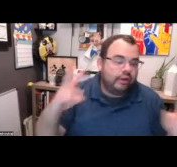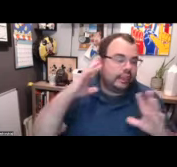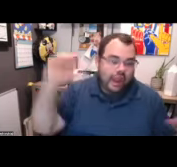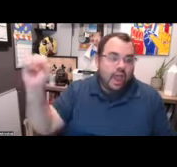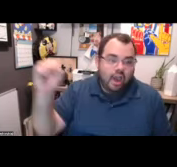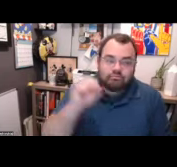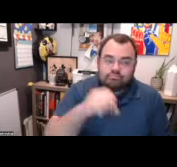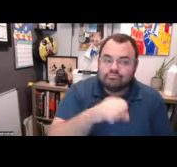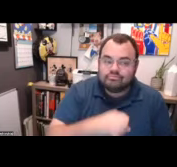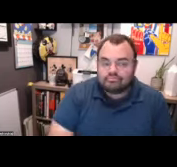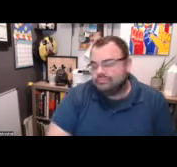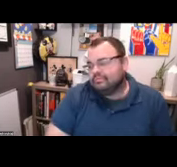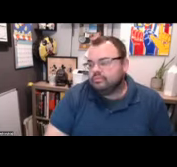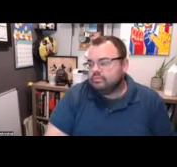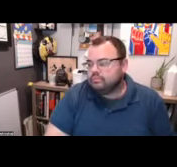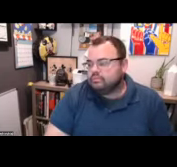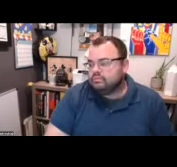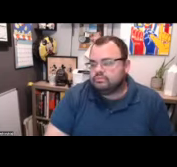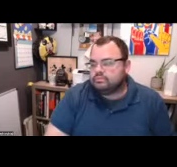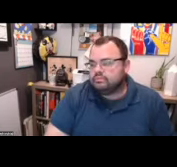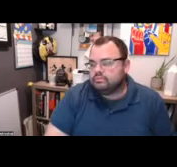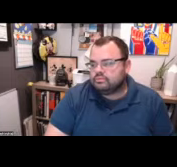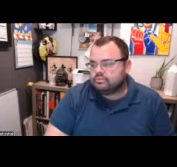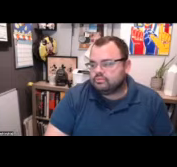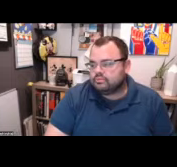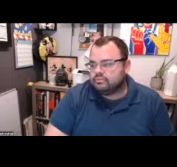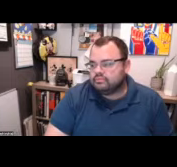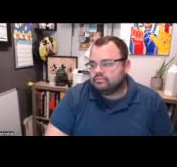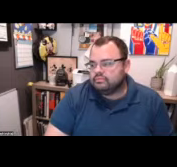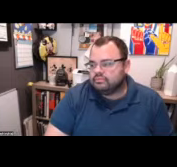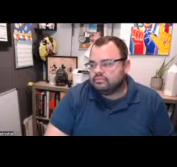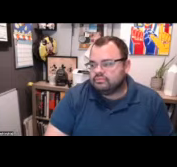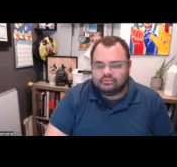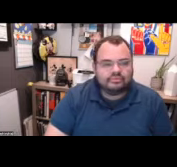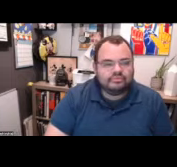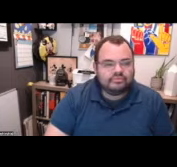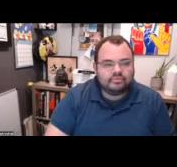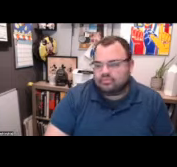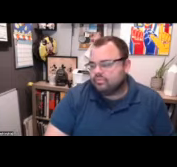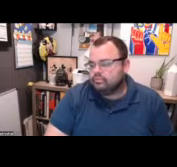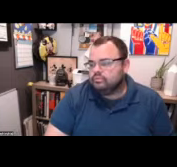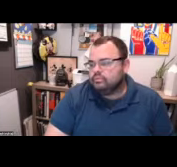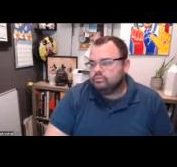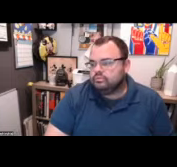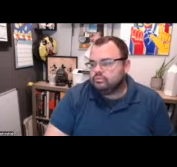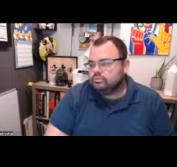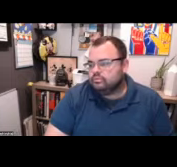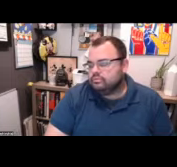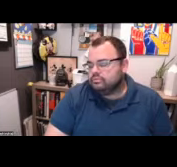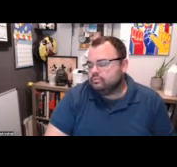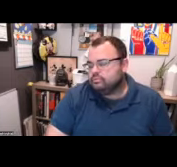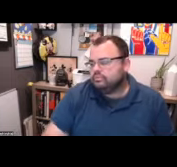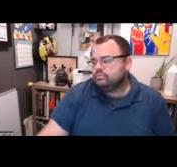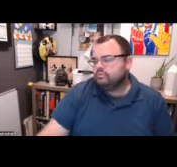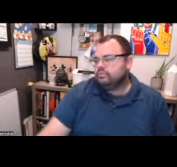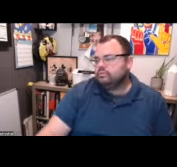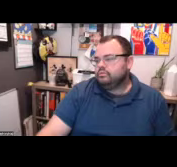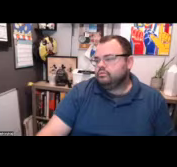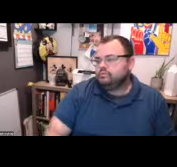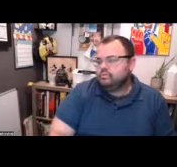a little bit? Yeah, it was very loud. On that, maybe we give him a break and start him when he's sitting here. Give you a